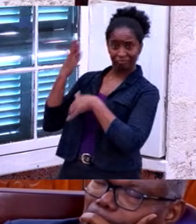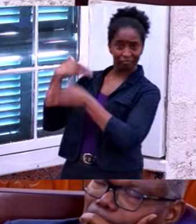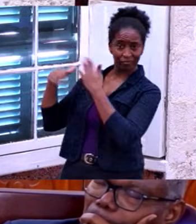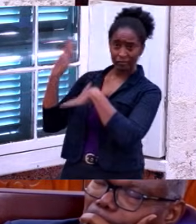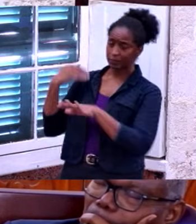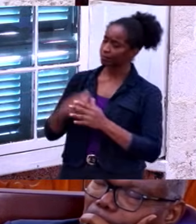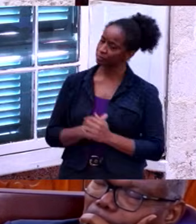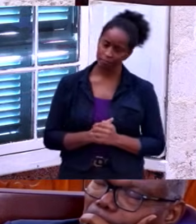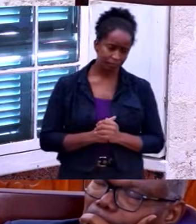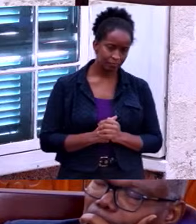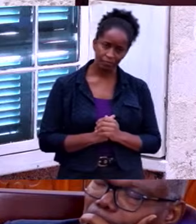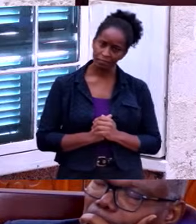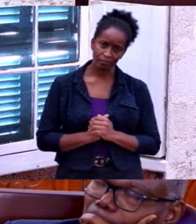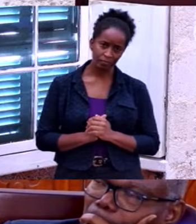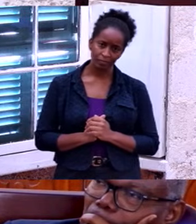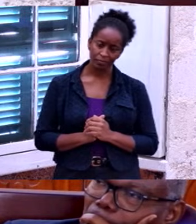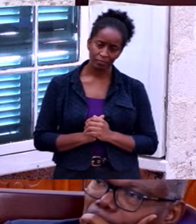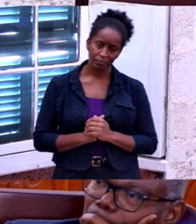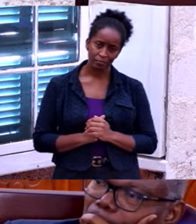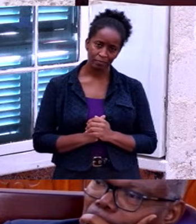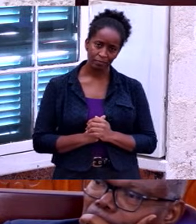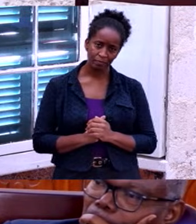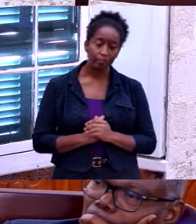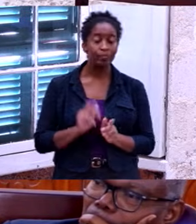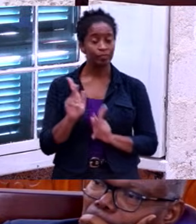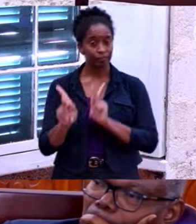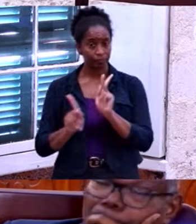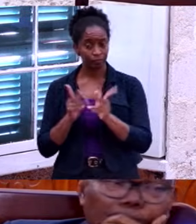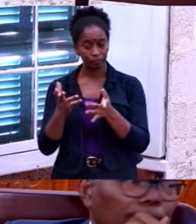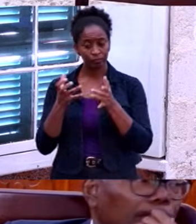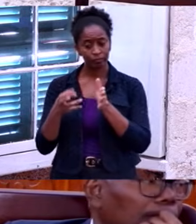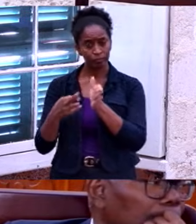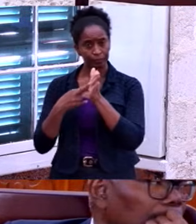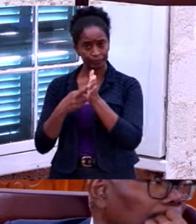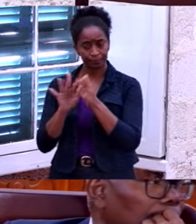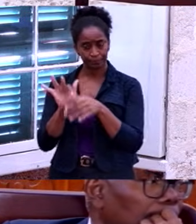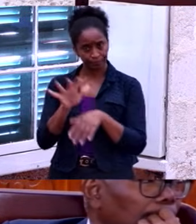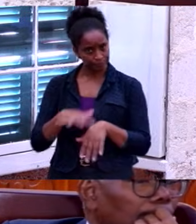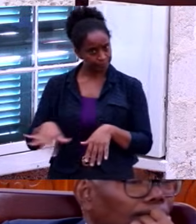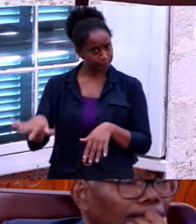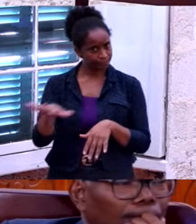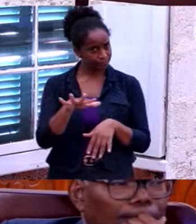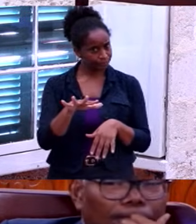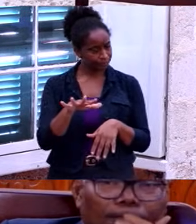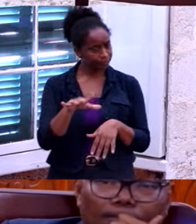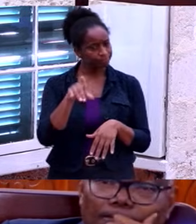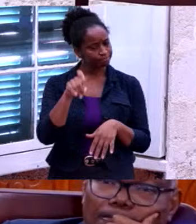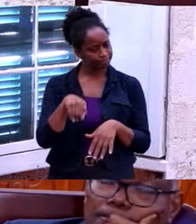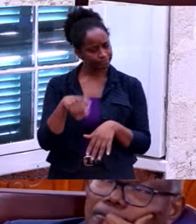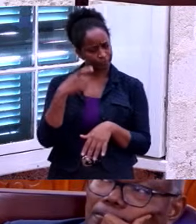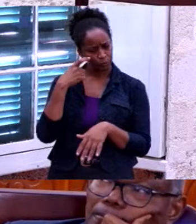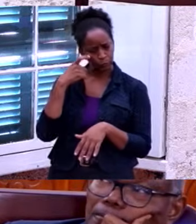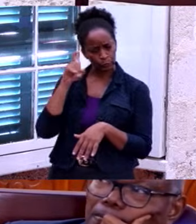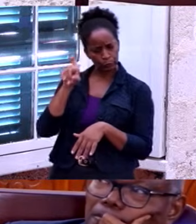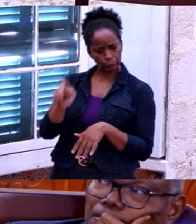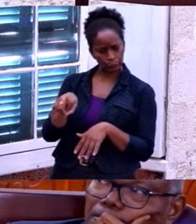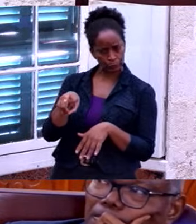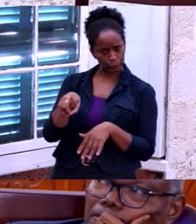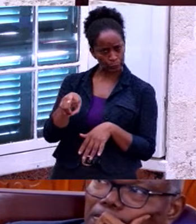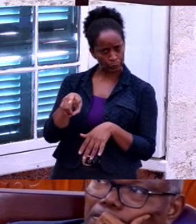to attempt to represent it should take note that voting patterns in